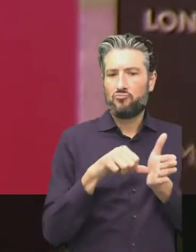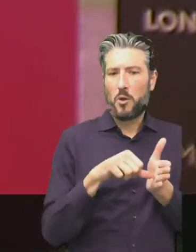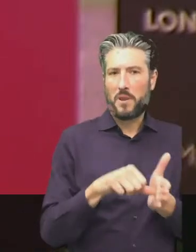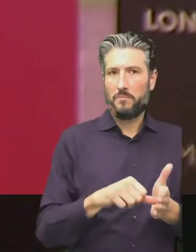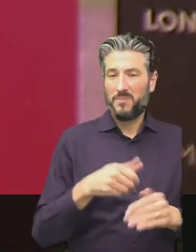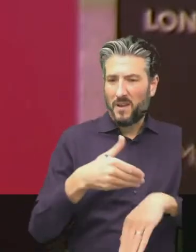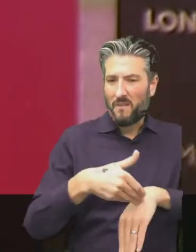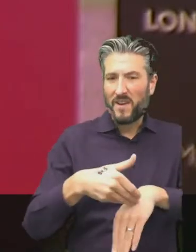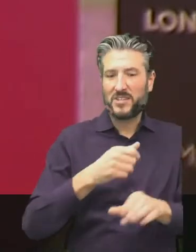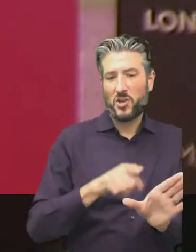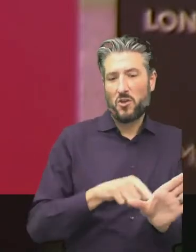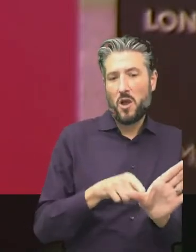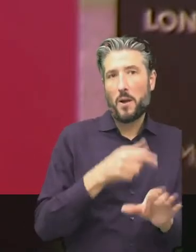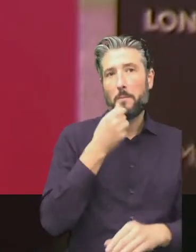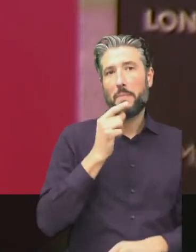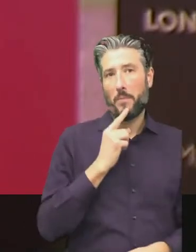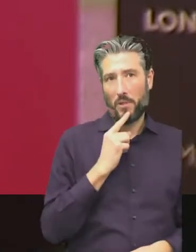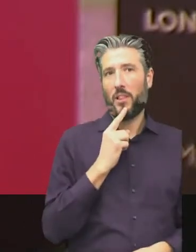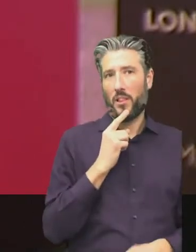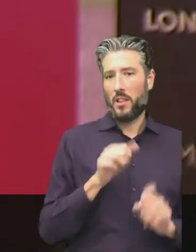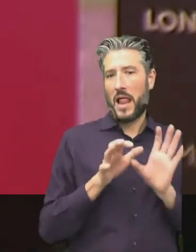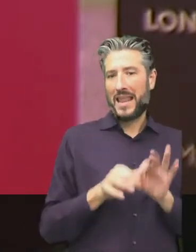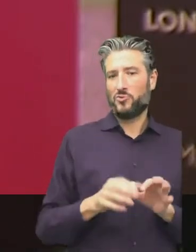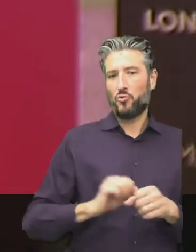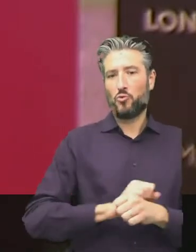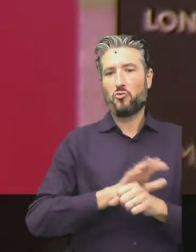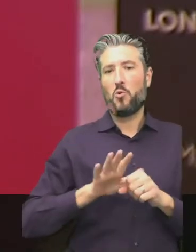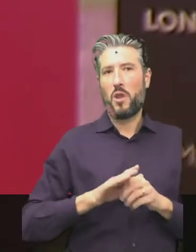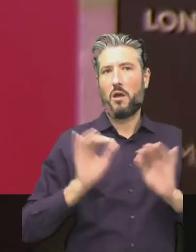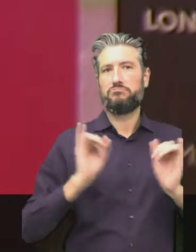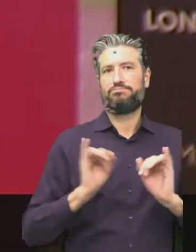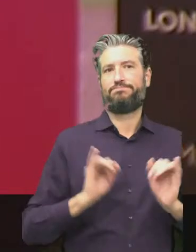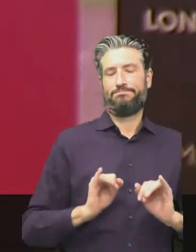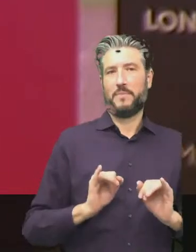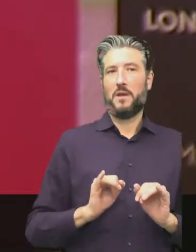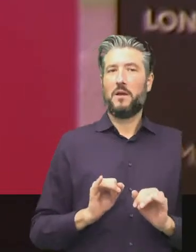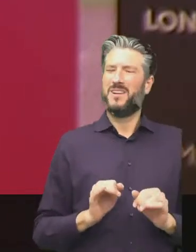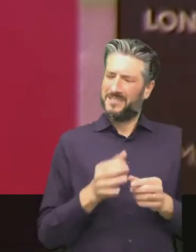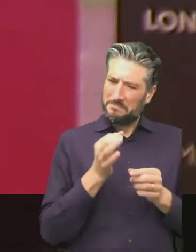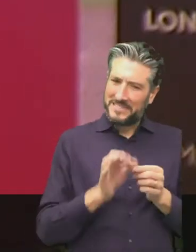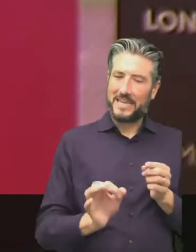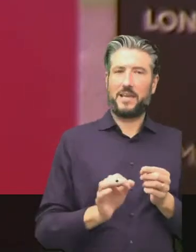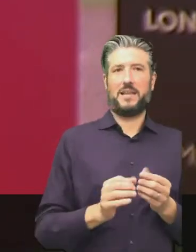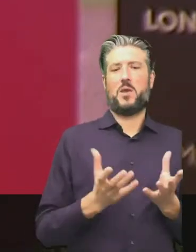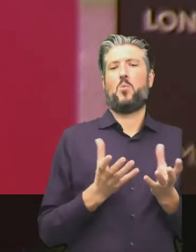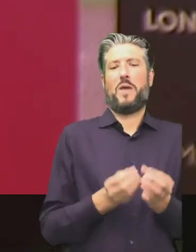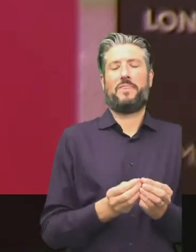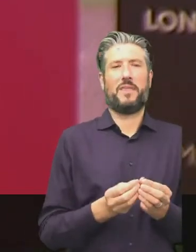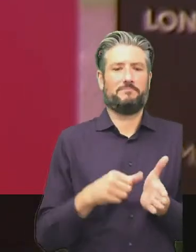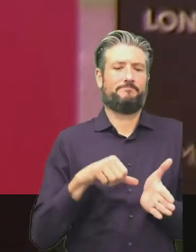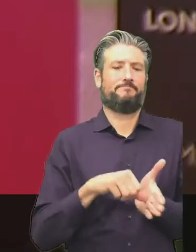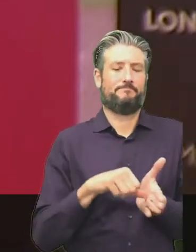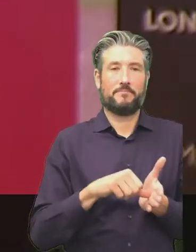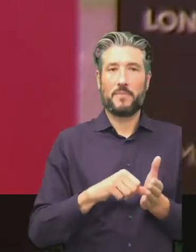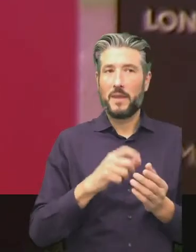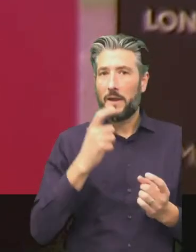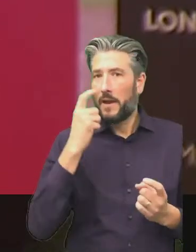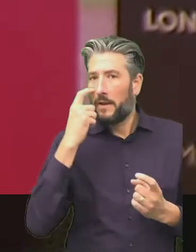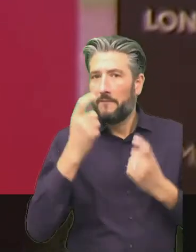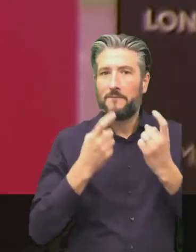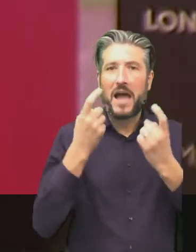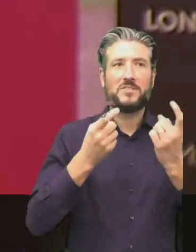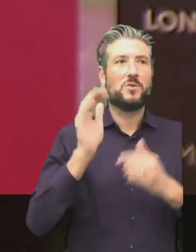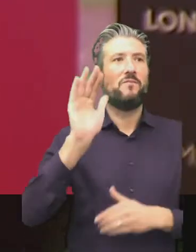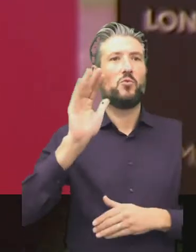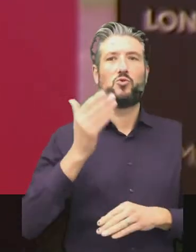of pandemic, specifically in relation to difficulties of finding future employment,